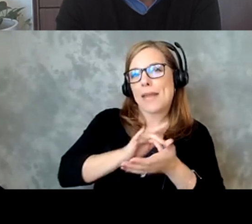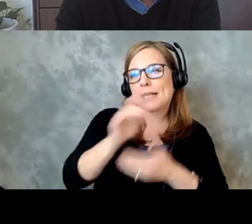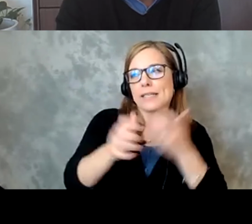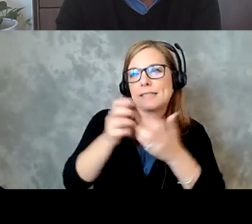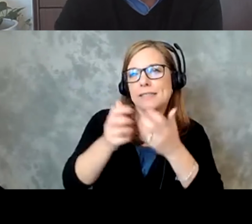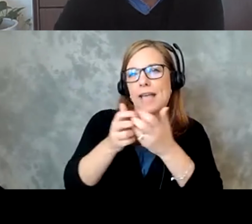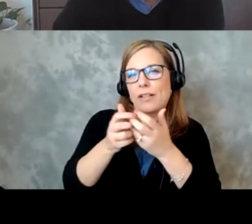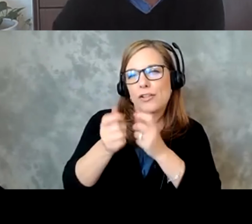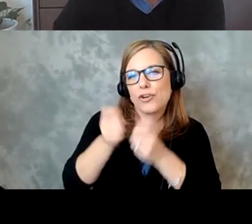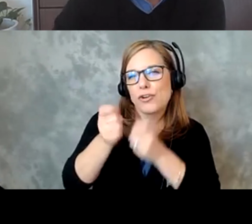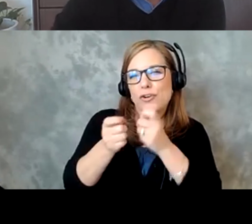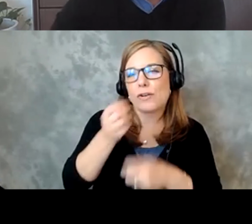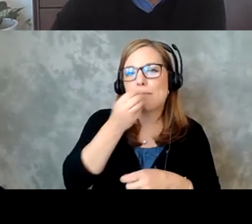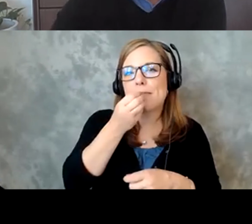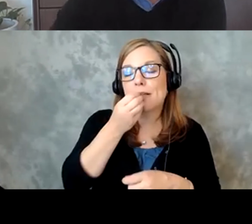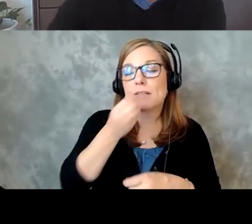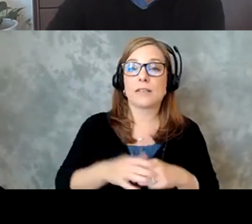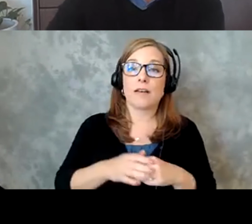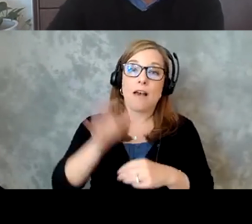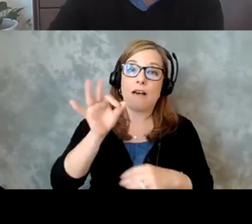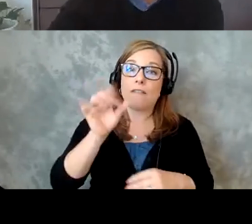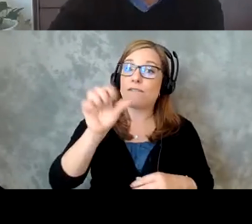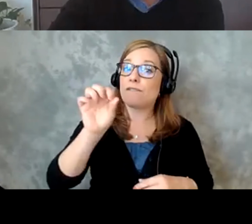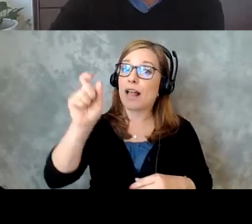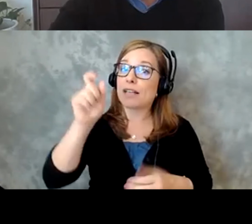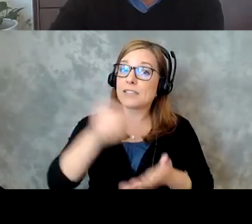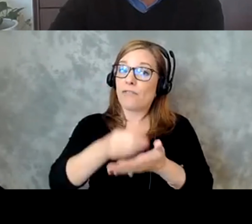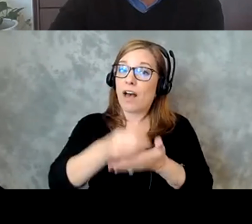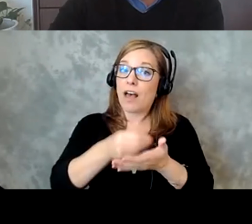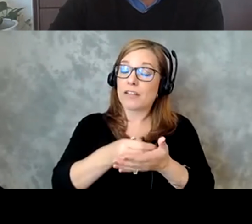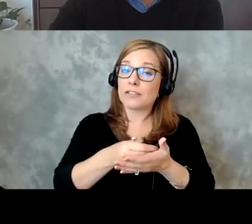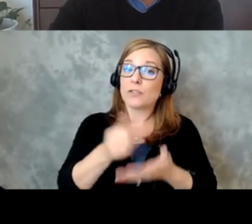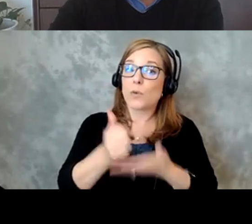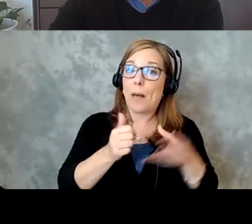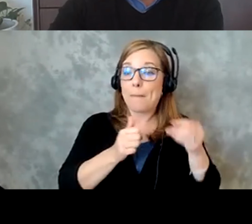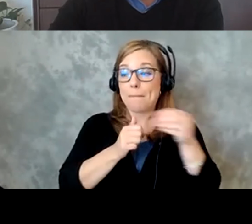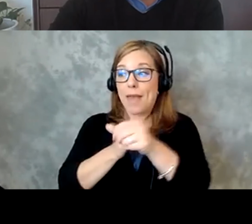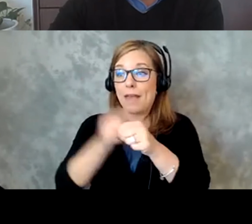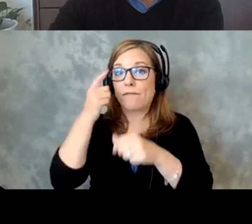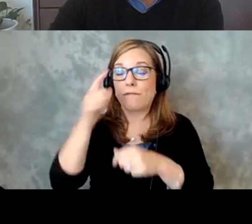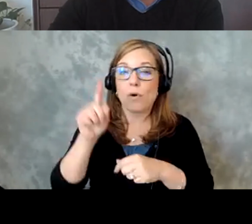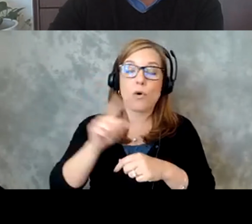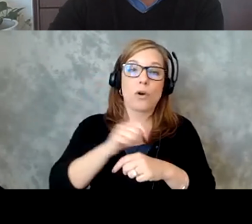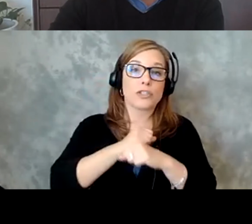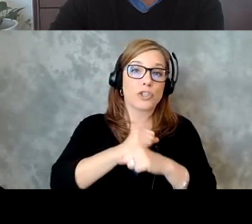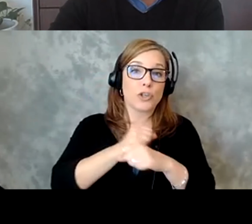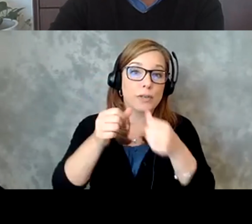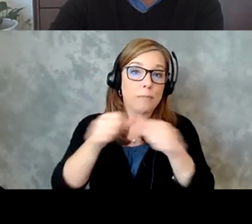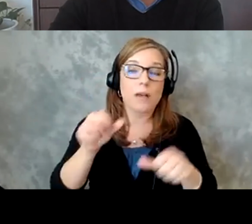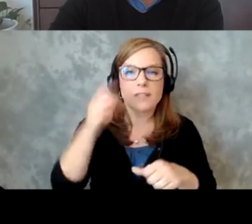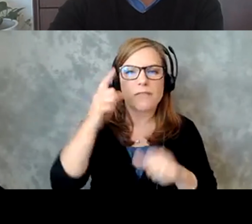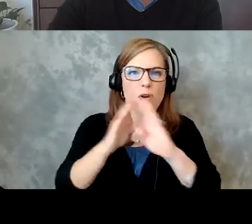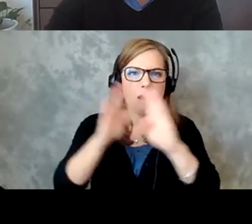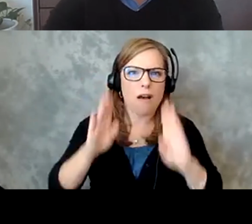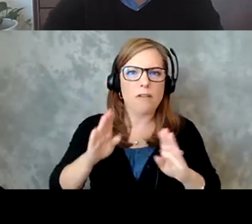for things that will help an individual pay for a security deposit or housing deposits. As a result of